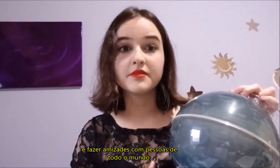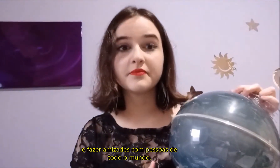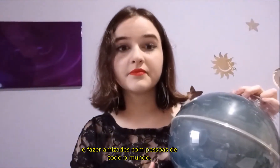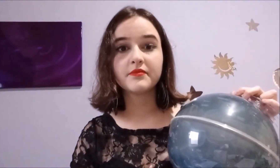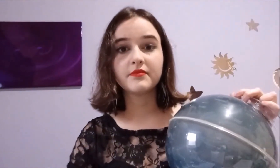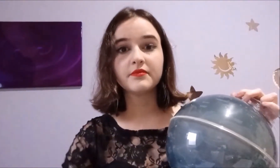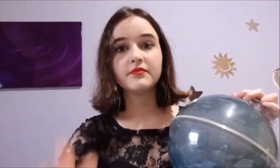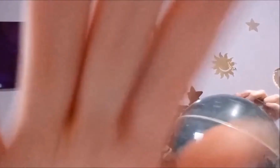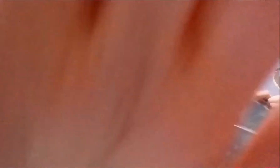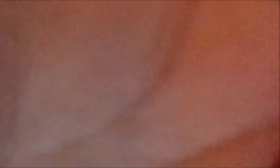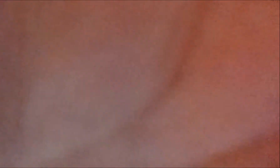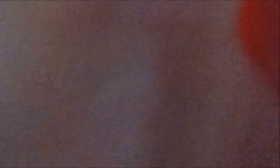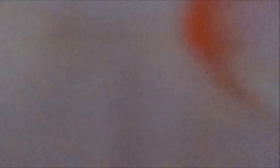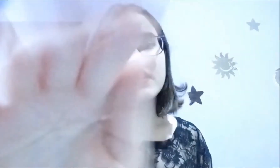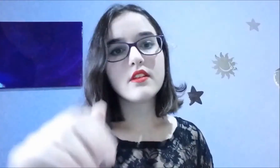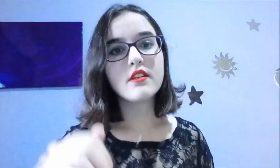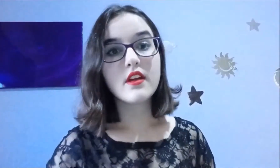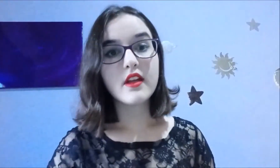world.